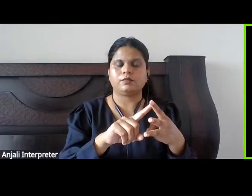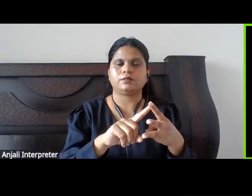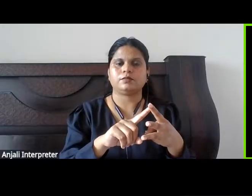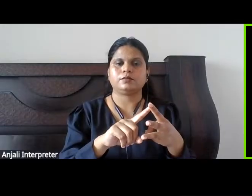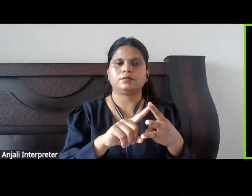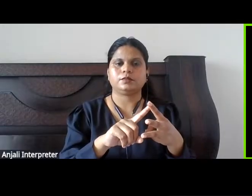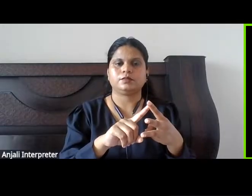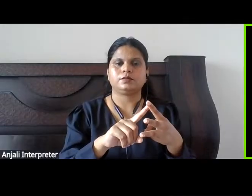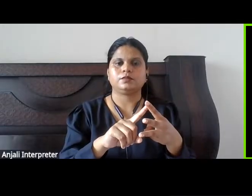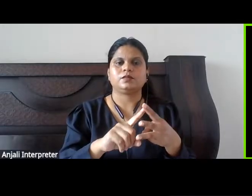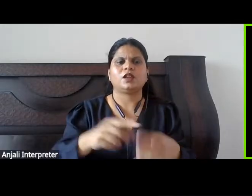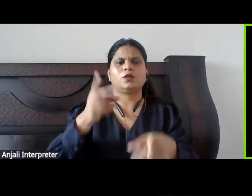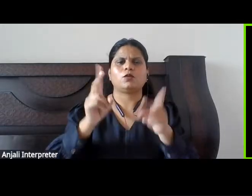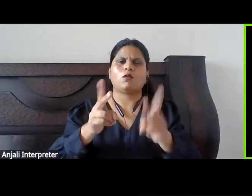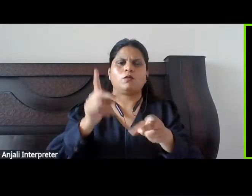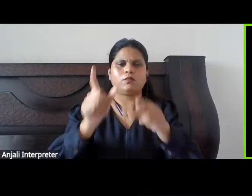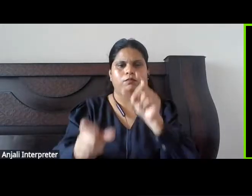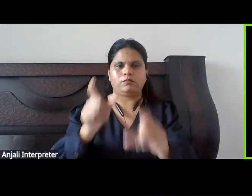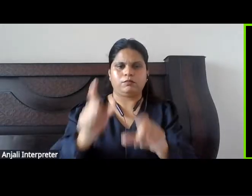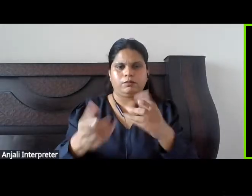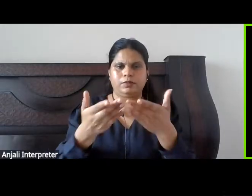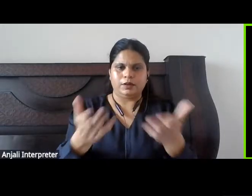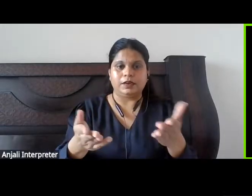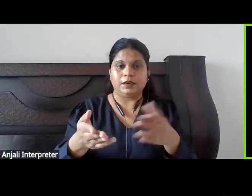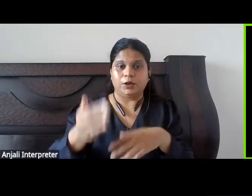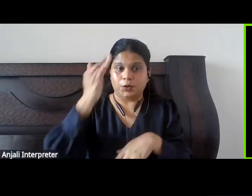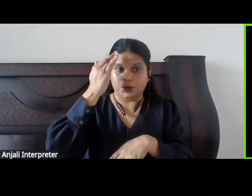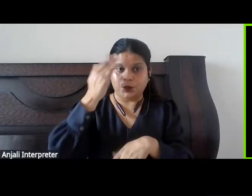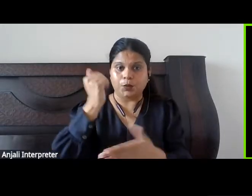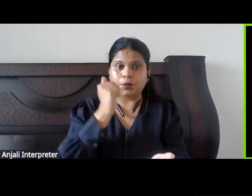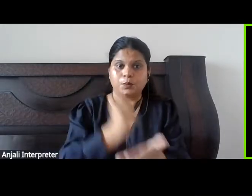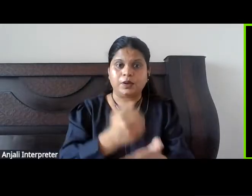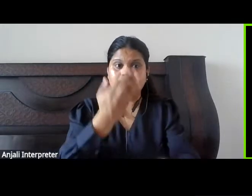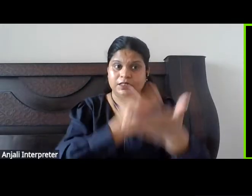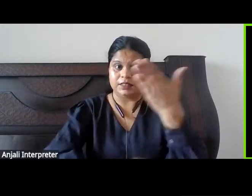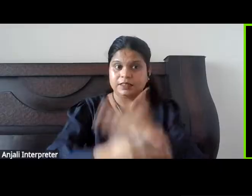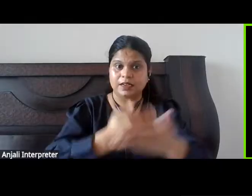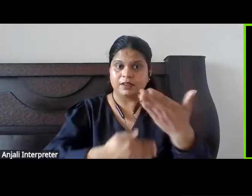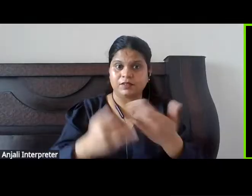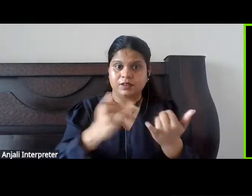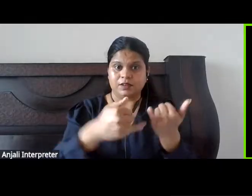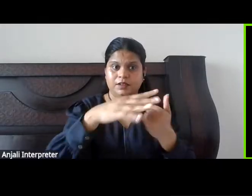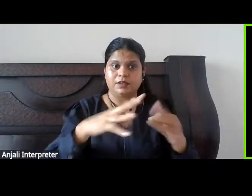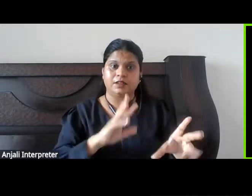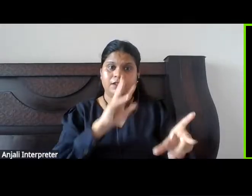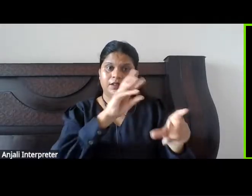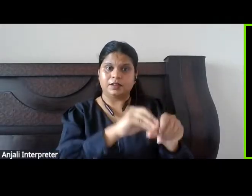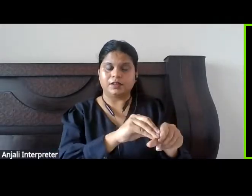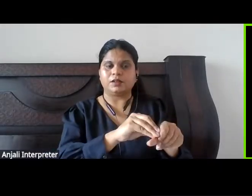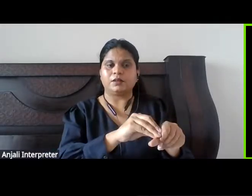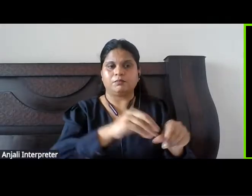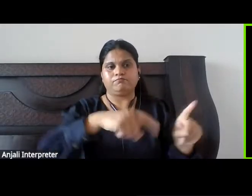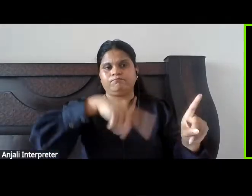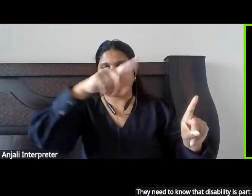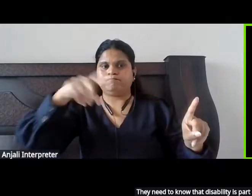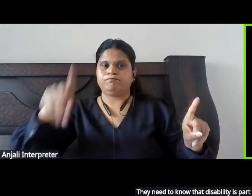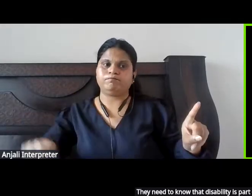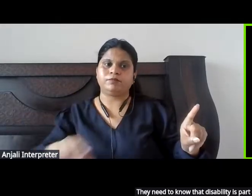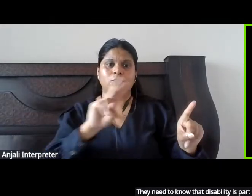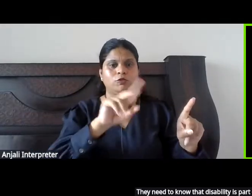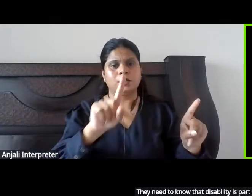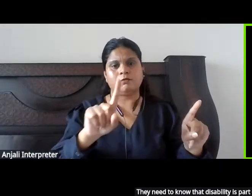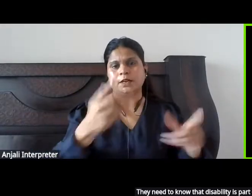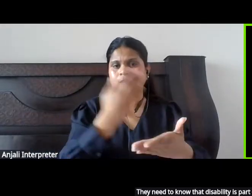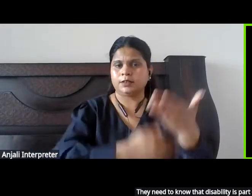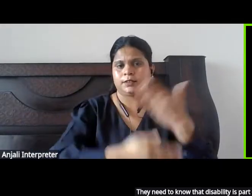general public, larger public. They need to know that disability is part of human diversity, and there are 21 disabilities,